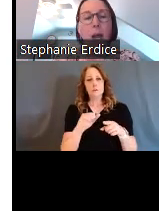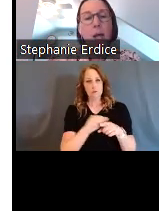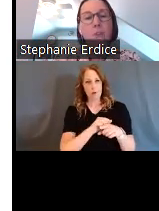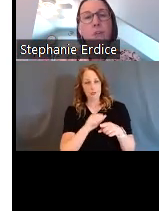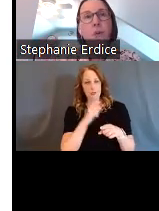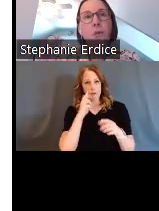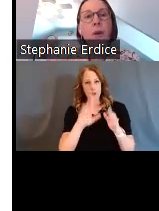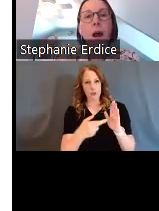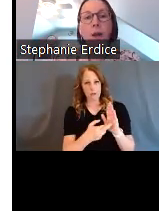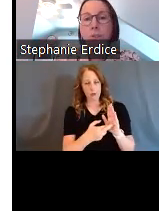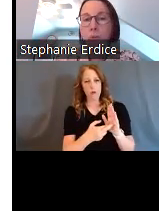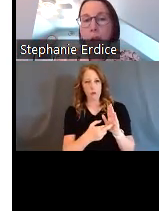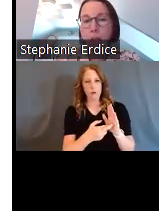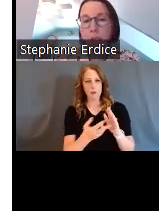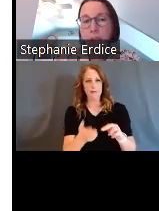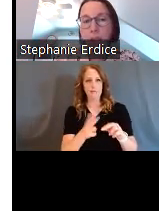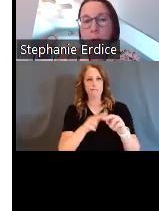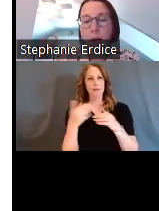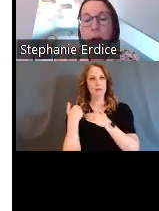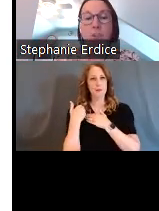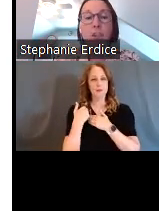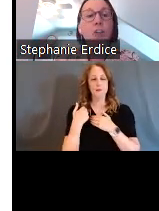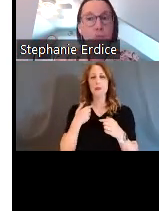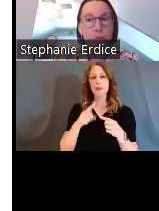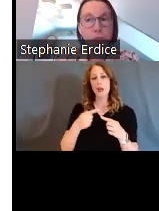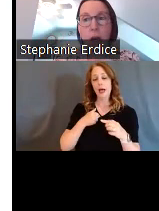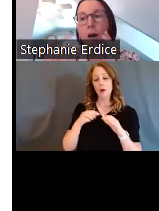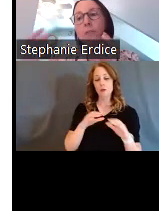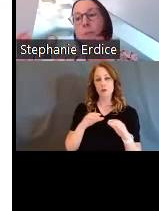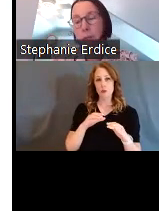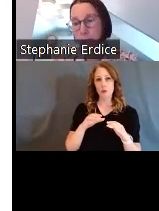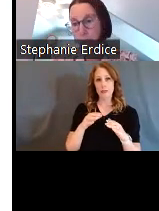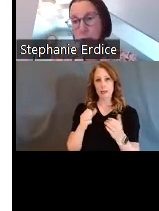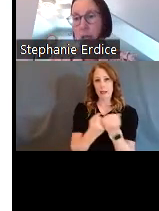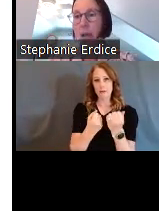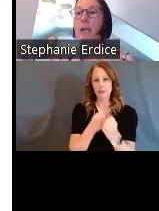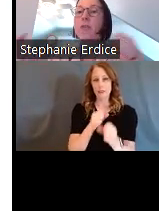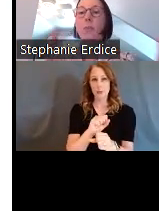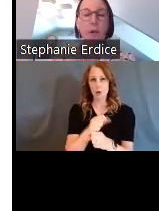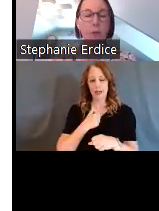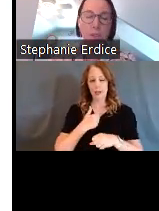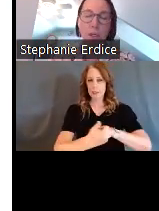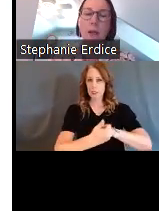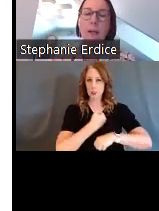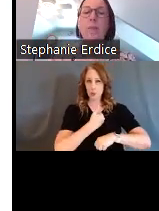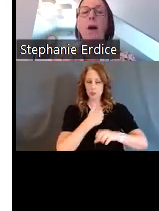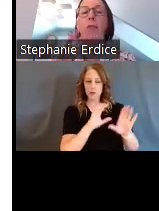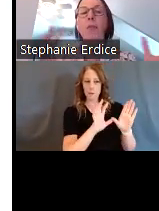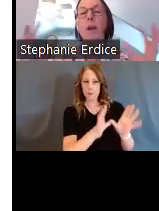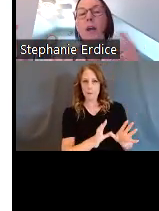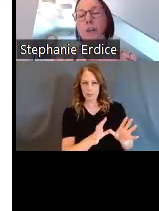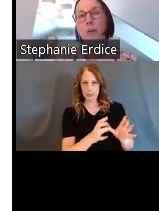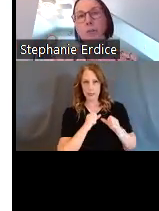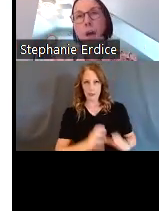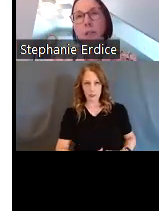role. And so when I was doing advocacy work, I was accused of manipulating the client or putting words in the client's